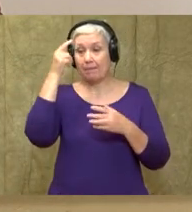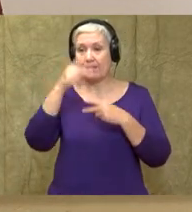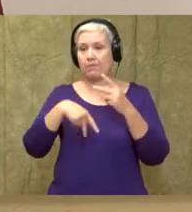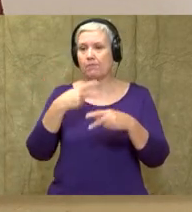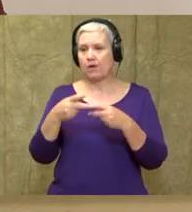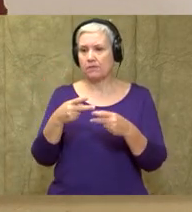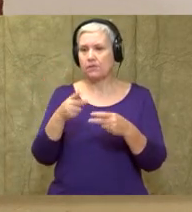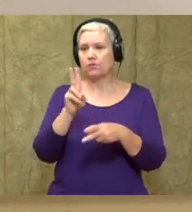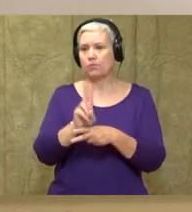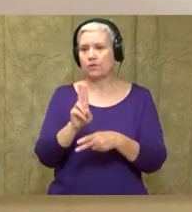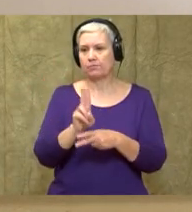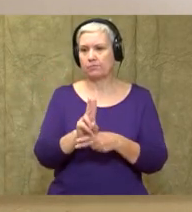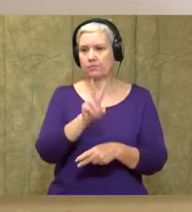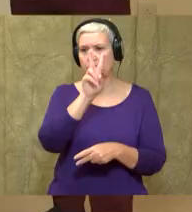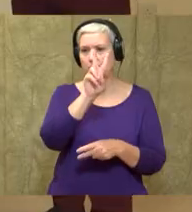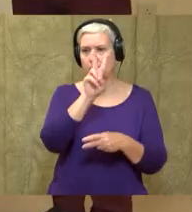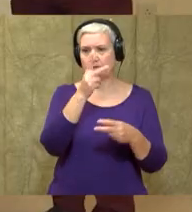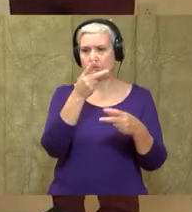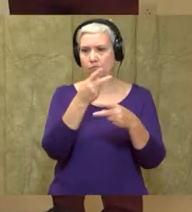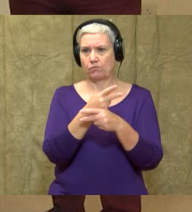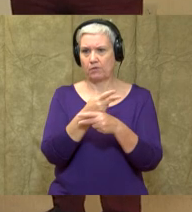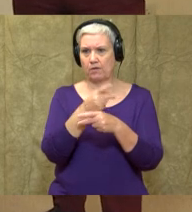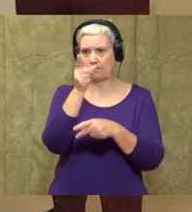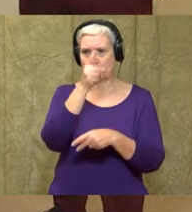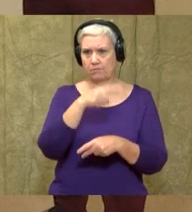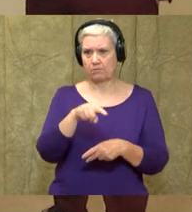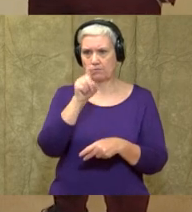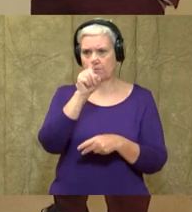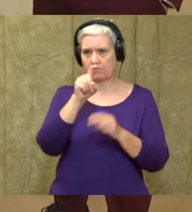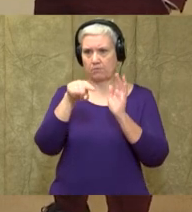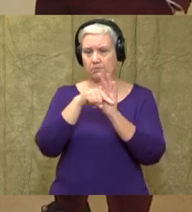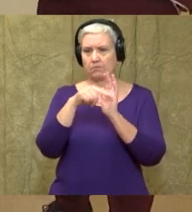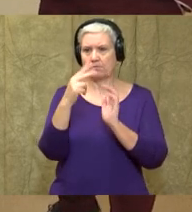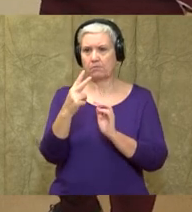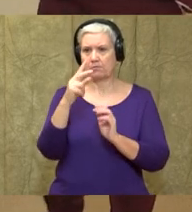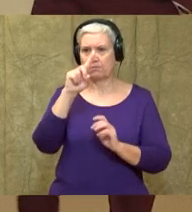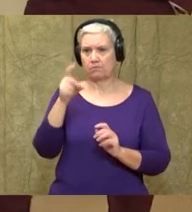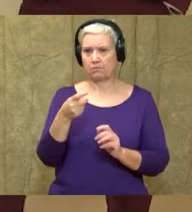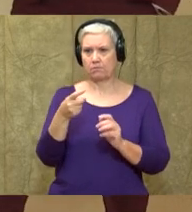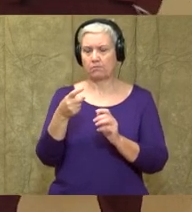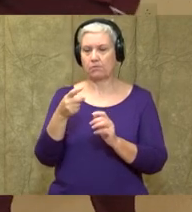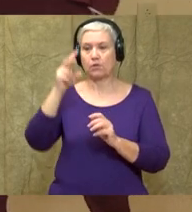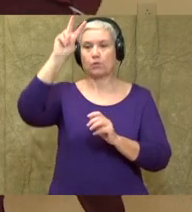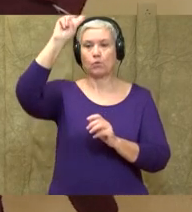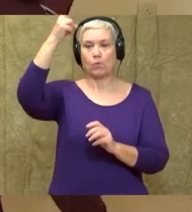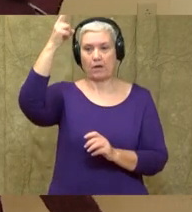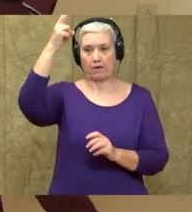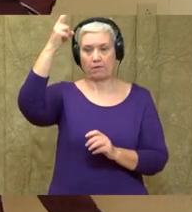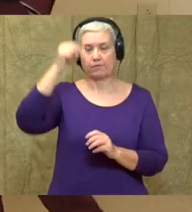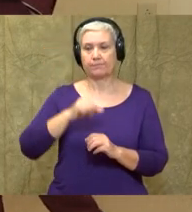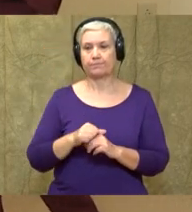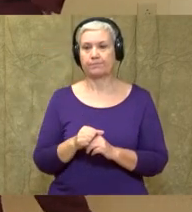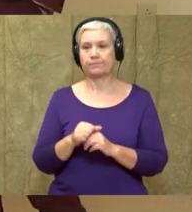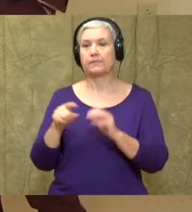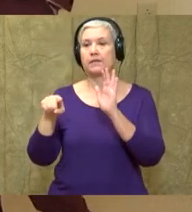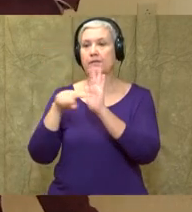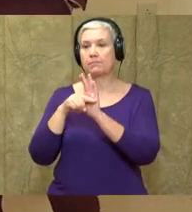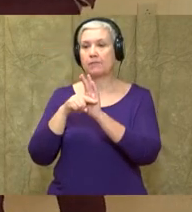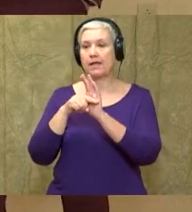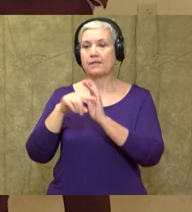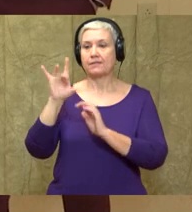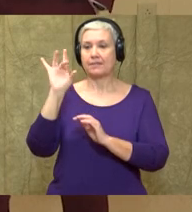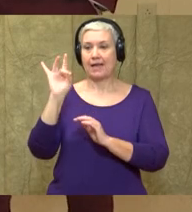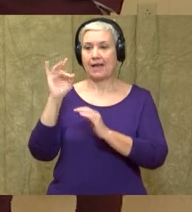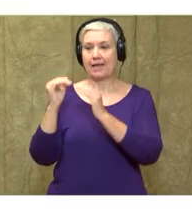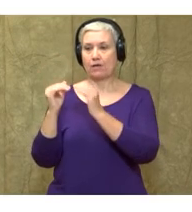equation. 2 times the quantity x minus 3 squared minus 8 is equal to